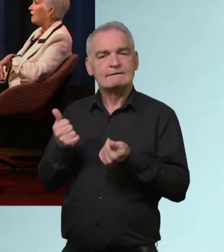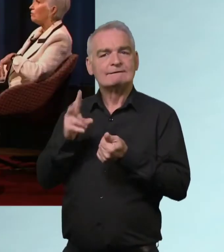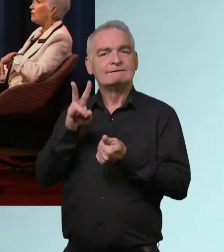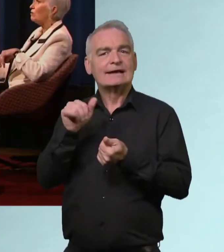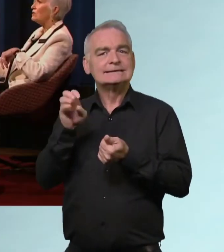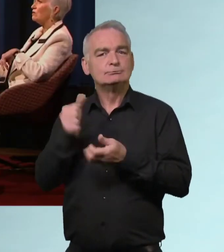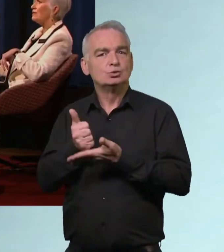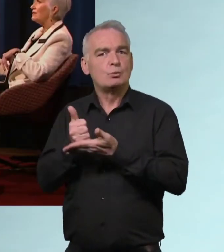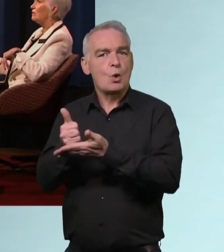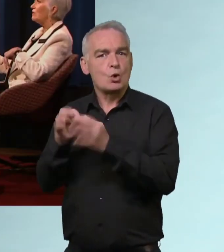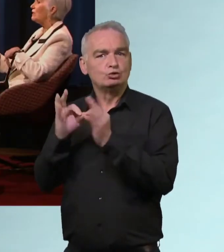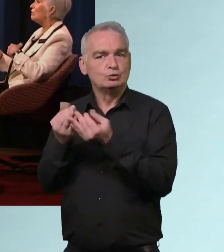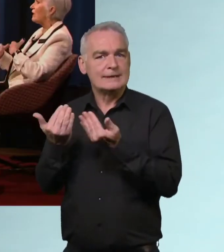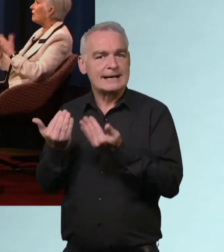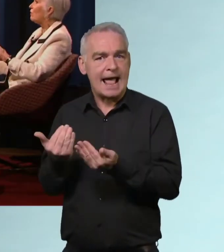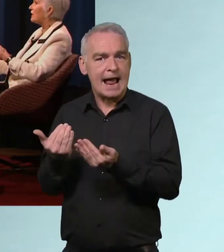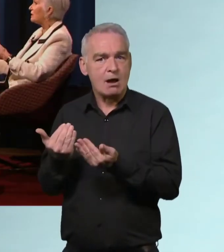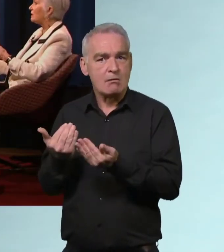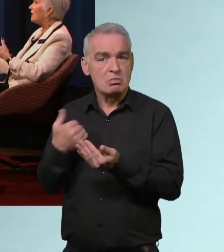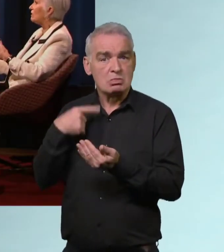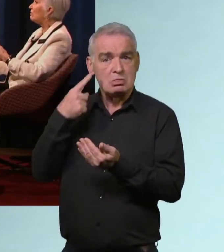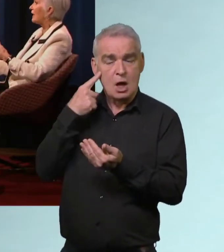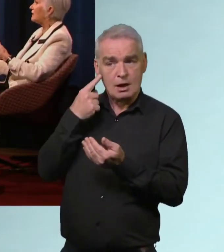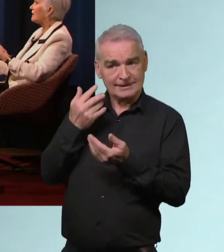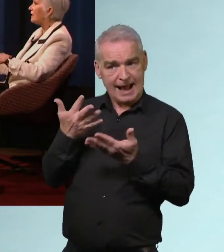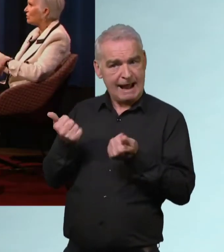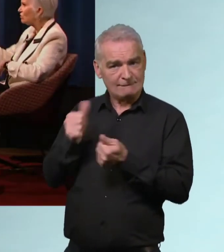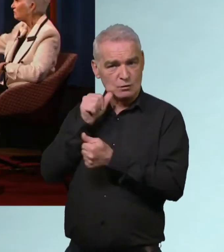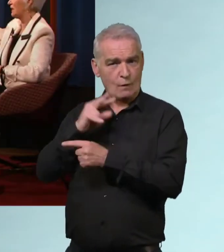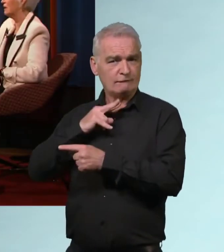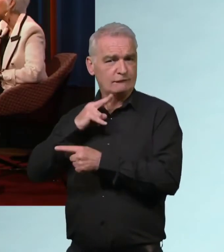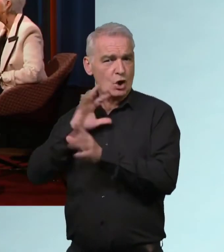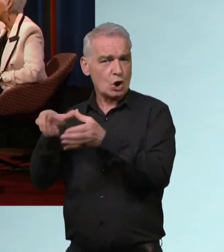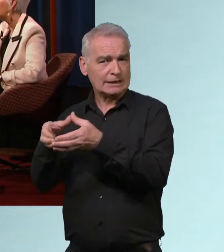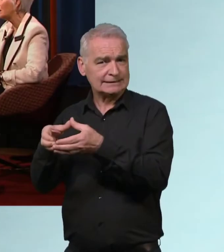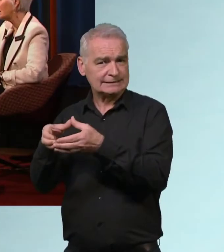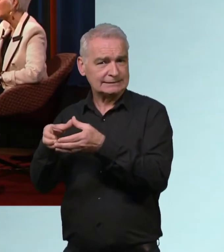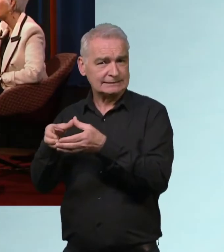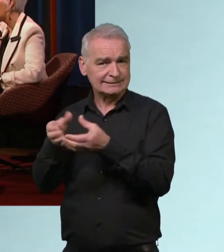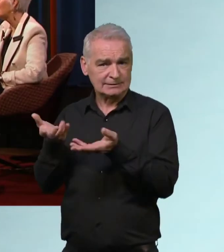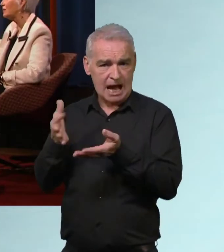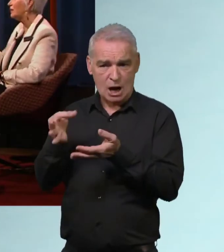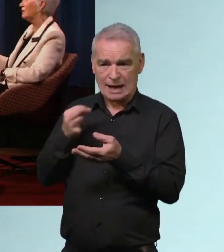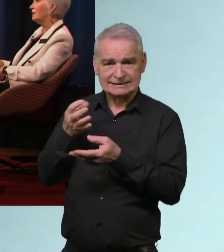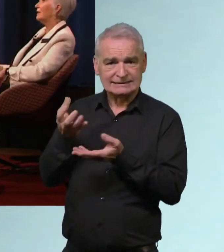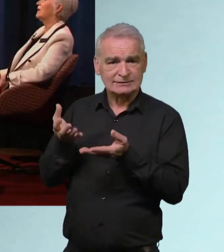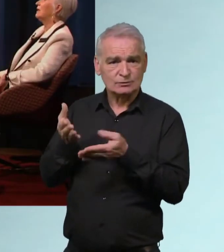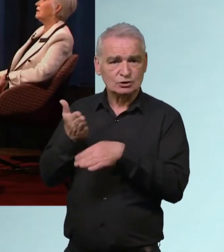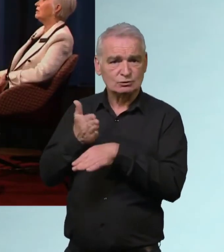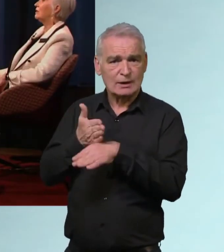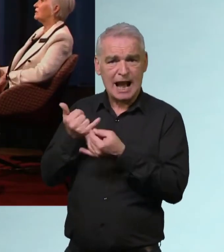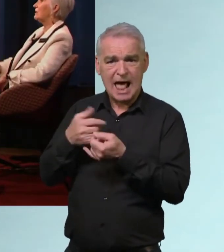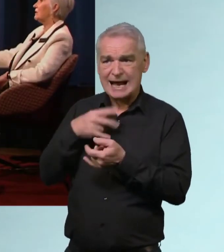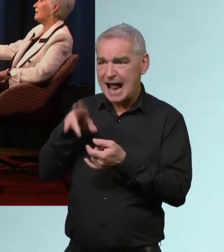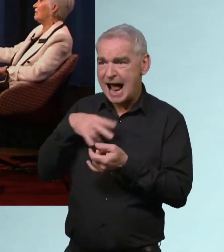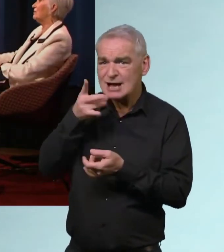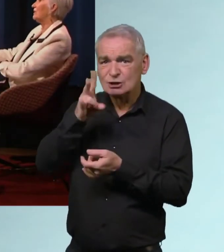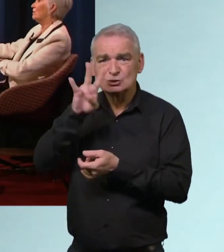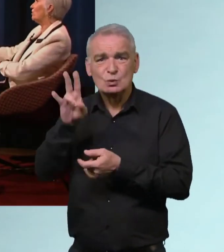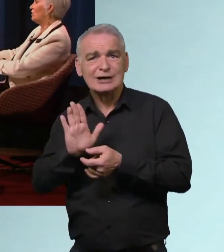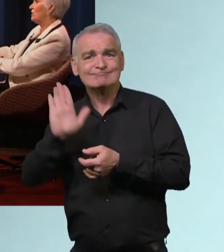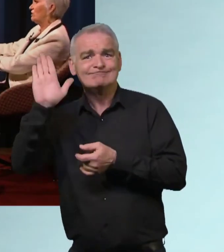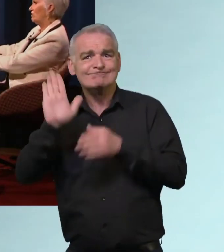support. But I always thought, you know, they don't get a voice, so they don't get to say, excuse me, can I ask a question here? You know, they're just